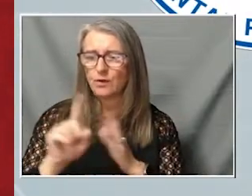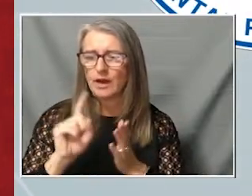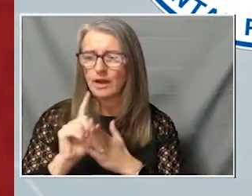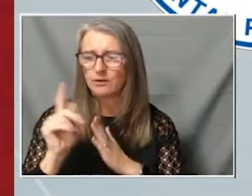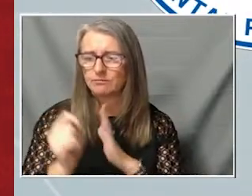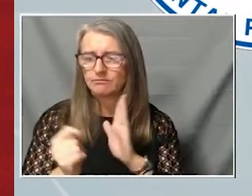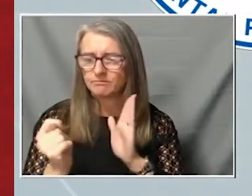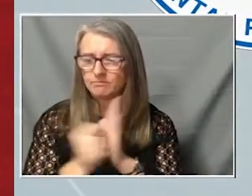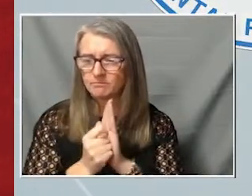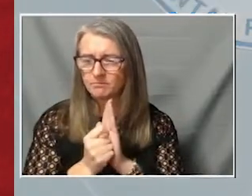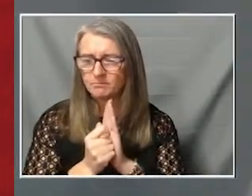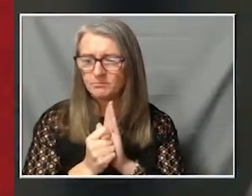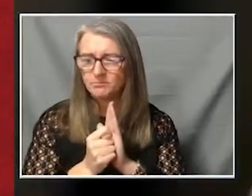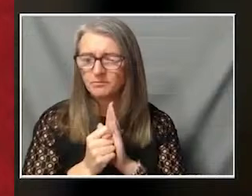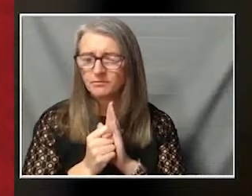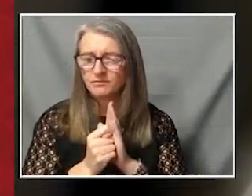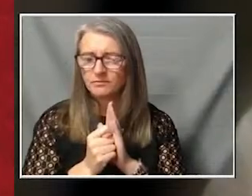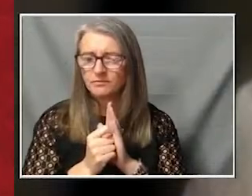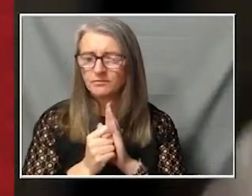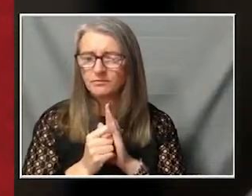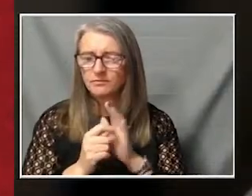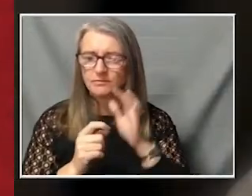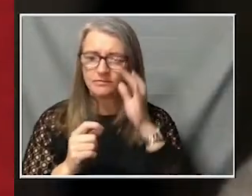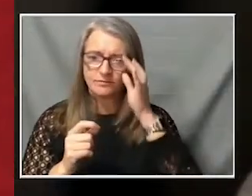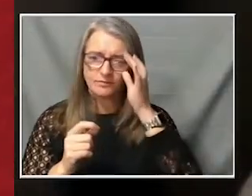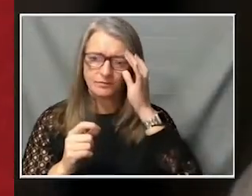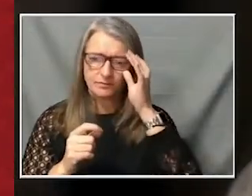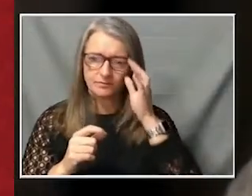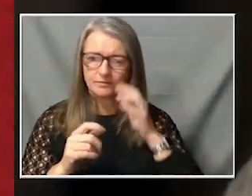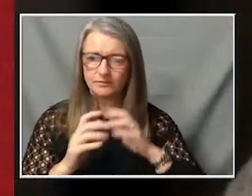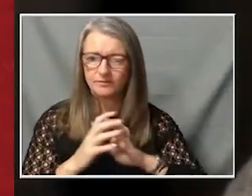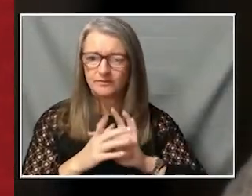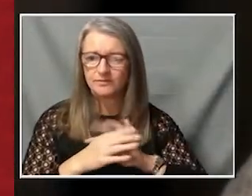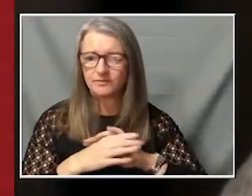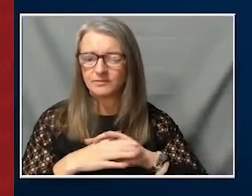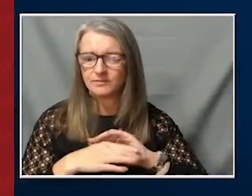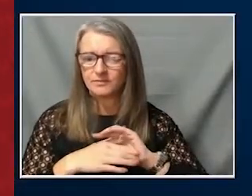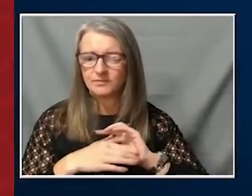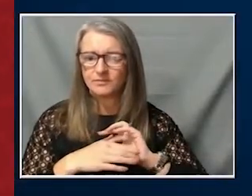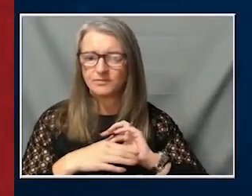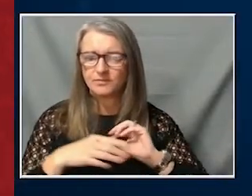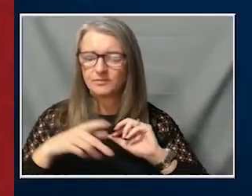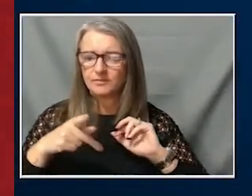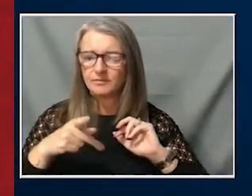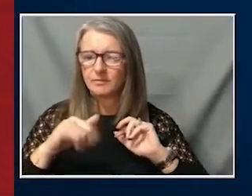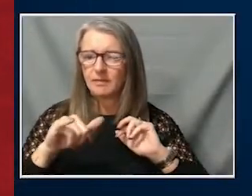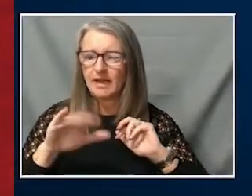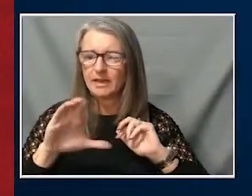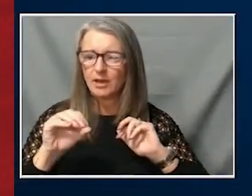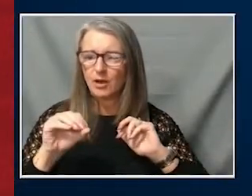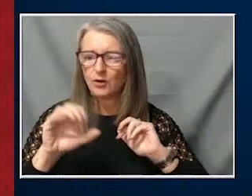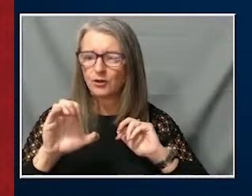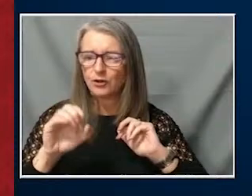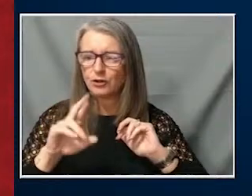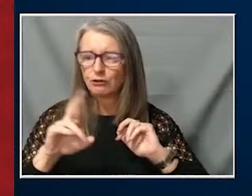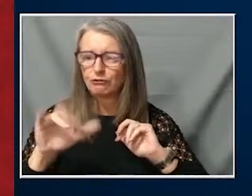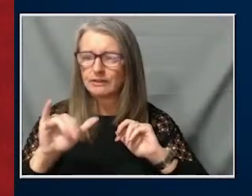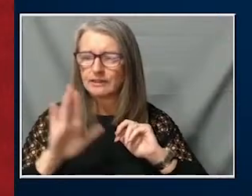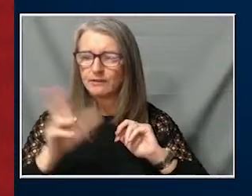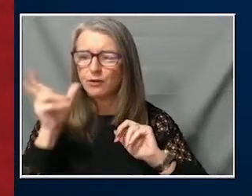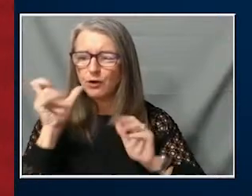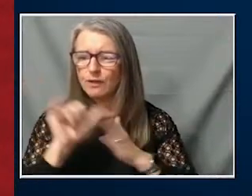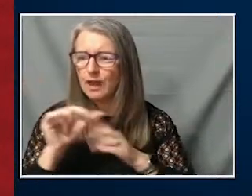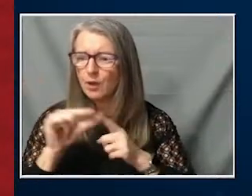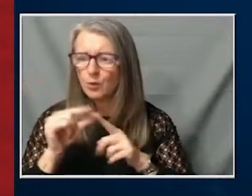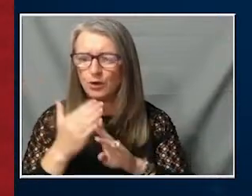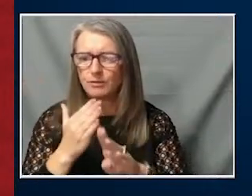period. So yeah, that's a picocurie. Okay, picocurie, new word. I had never heard that before.